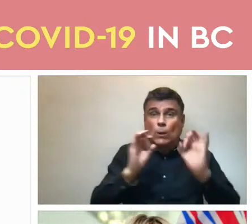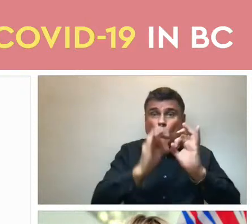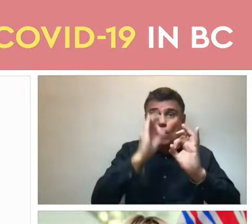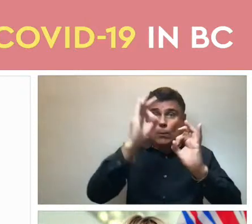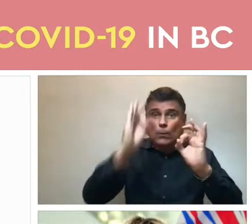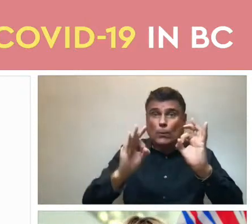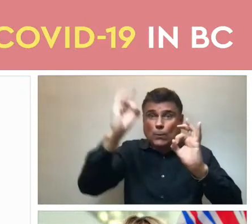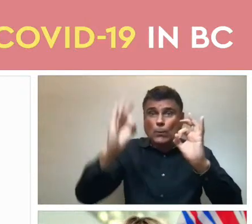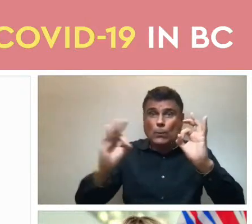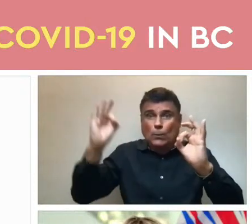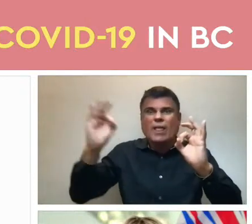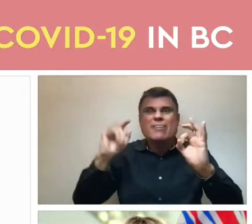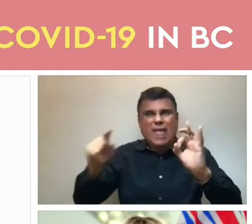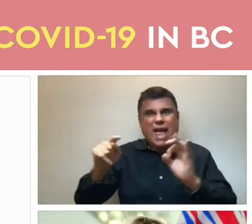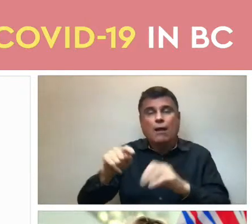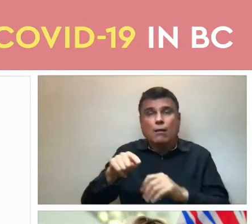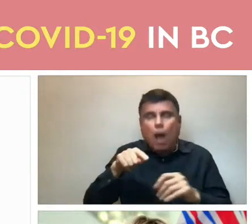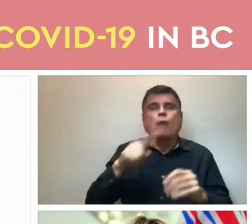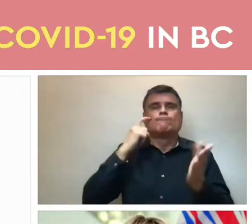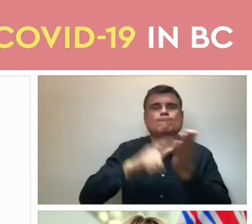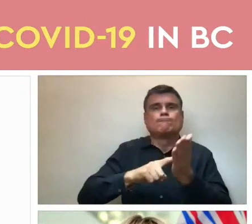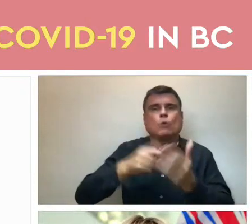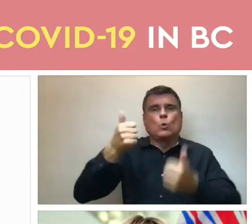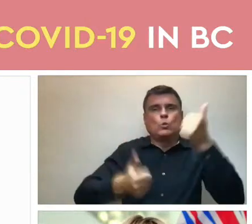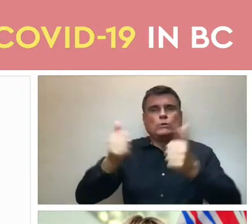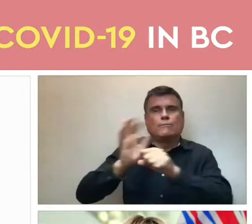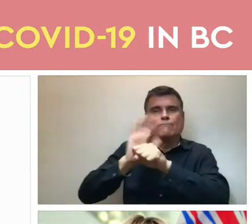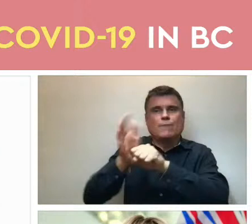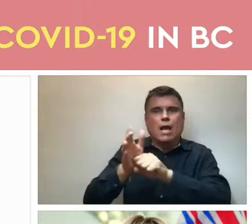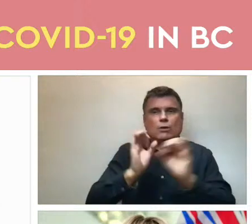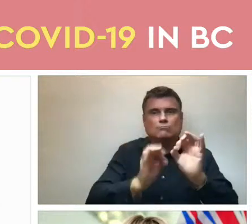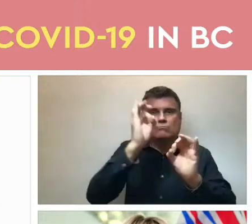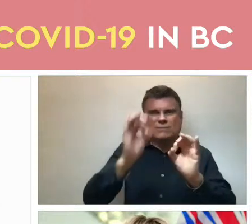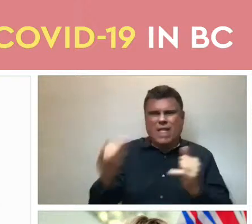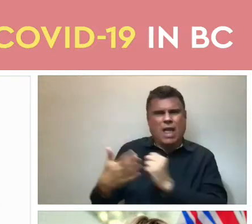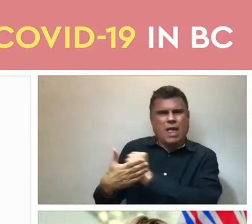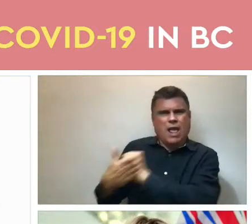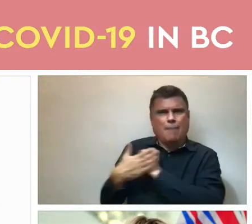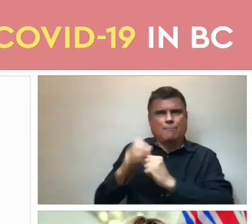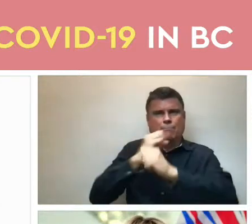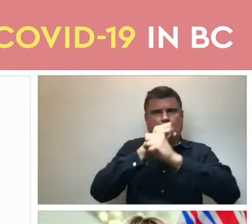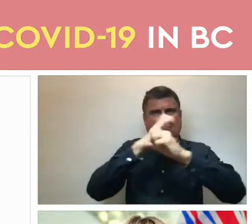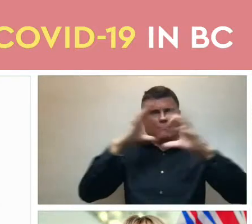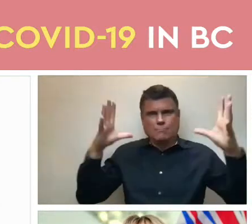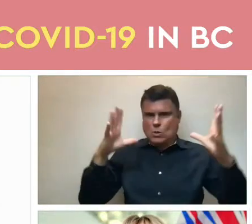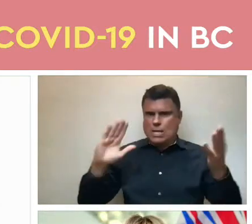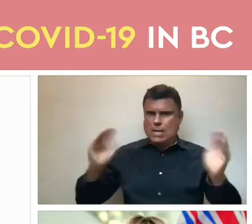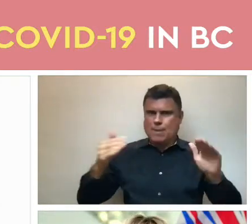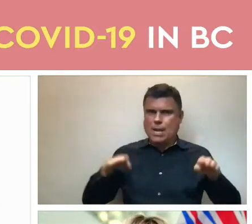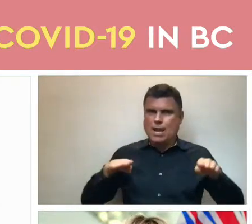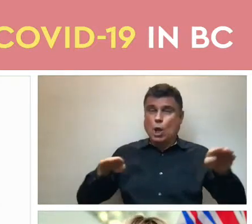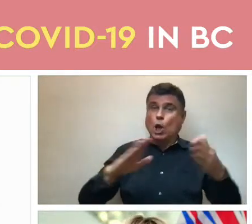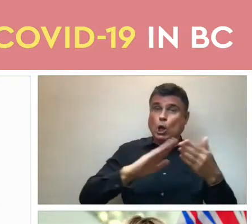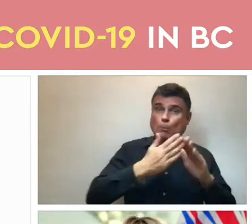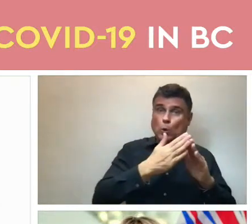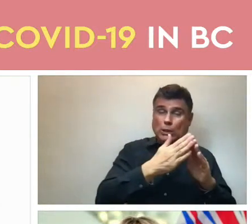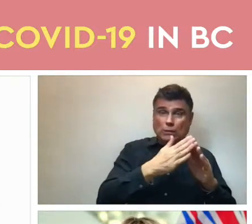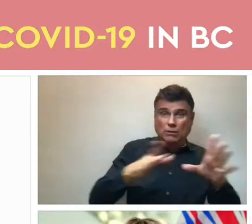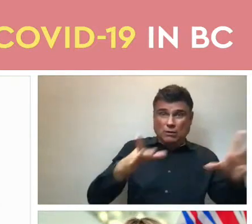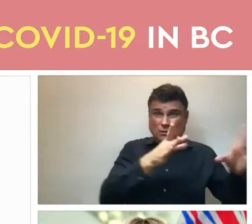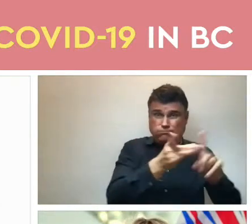in the wastewater, and we can see that it really nicely reflects what's going on in the community around it. And it has been helpful for